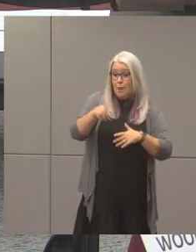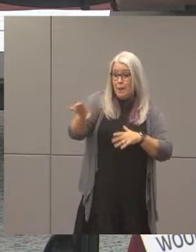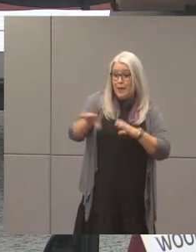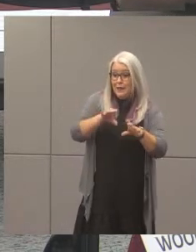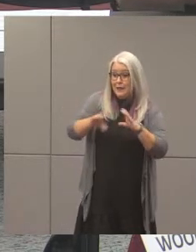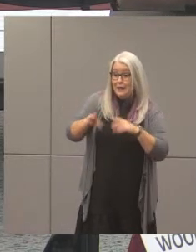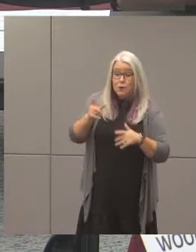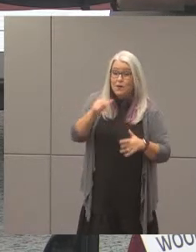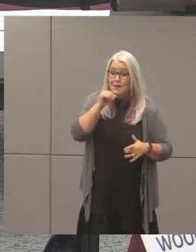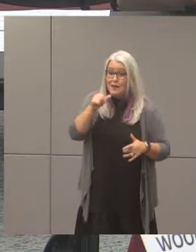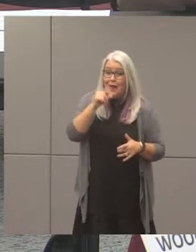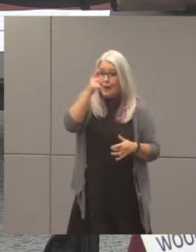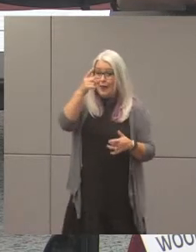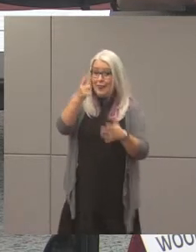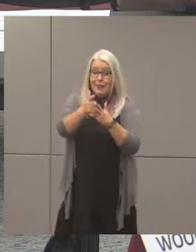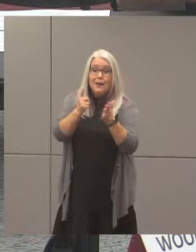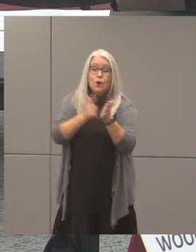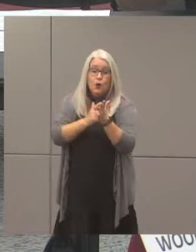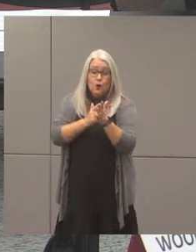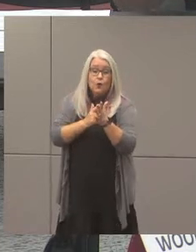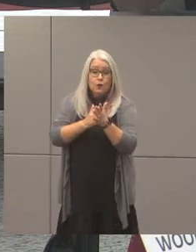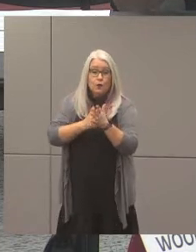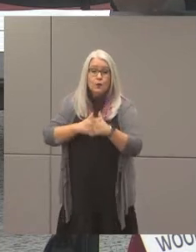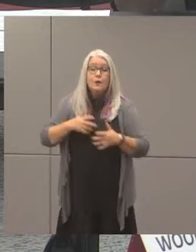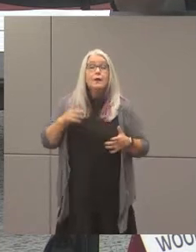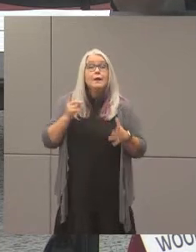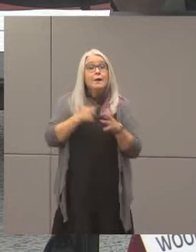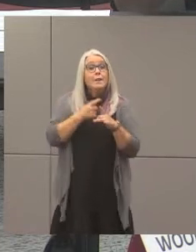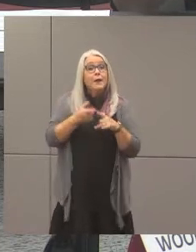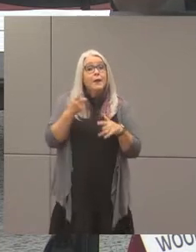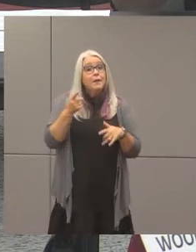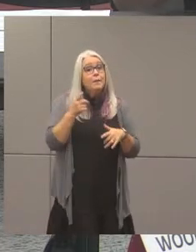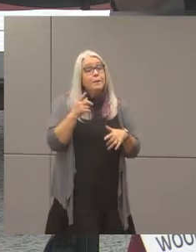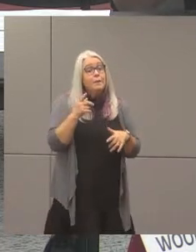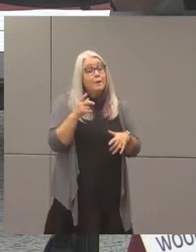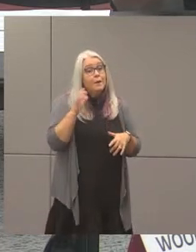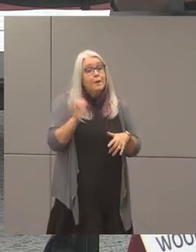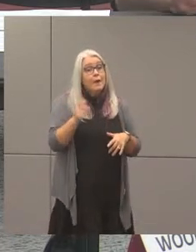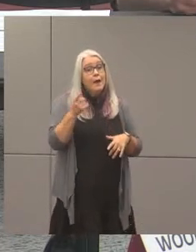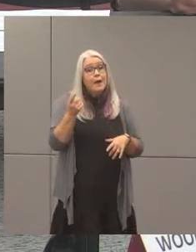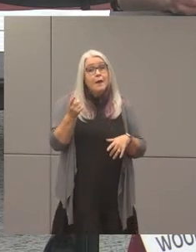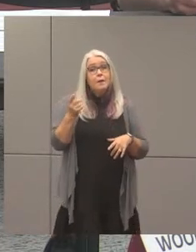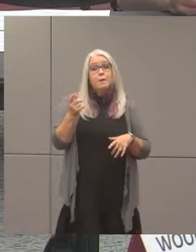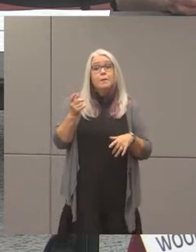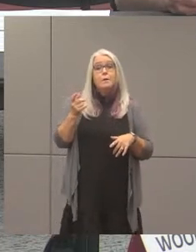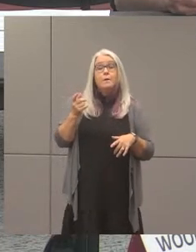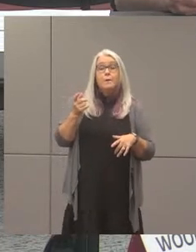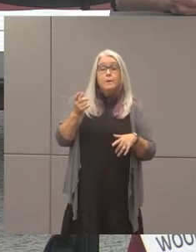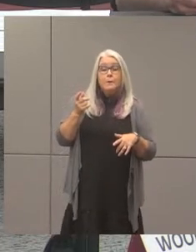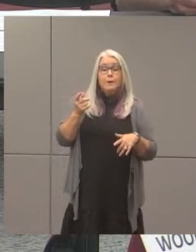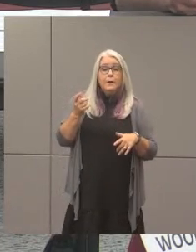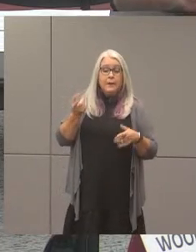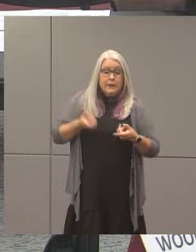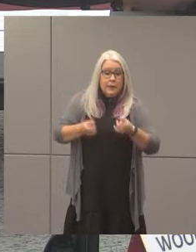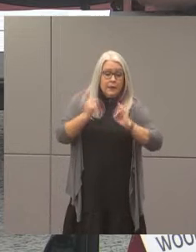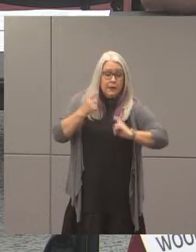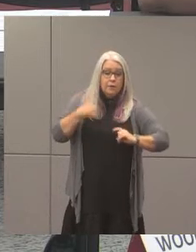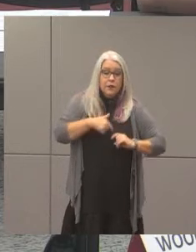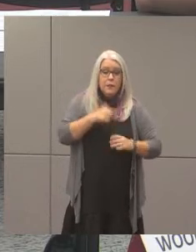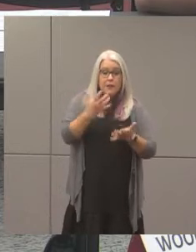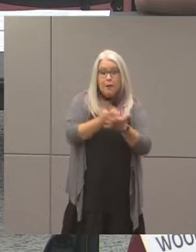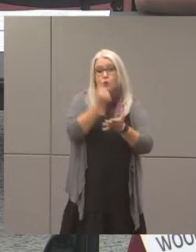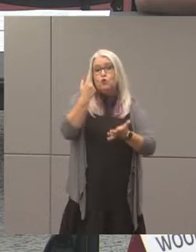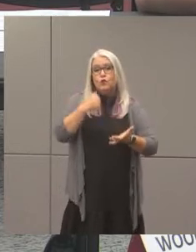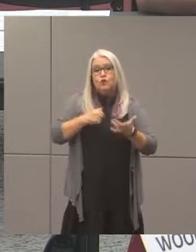was not legal, then that puts us in a position to renegotiate this as well as a lot of other people as